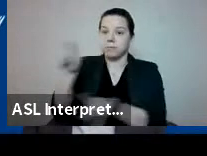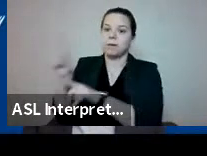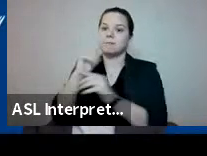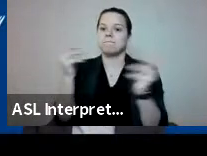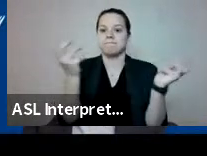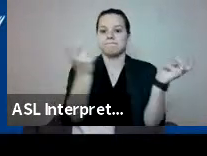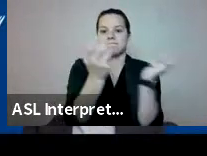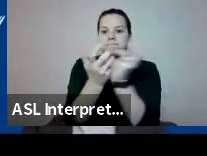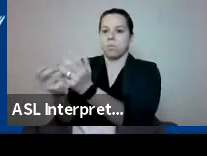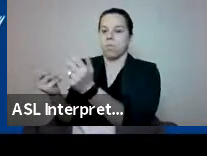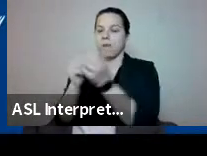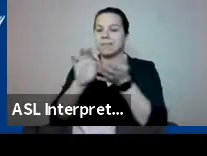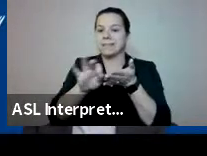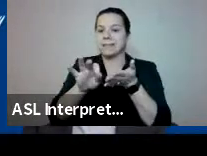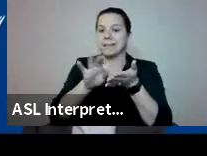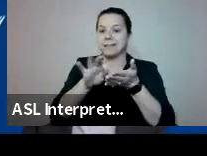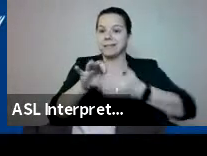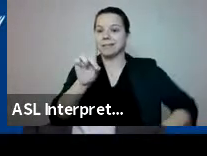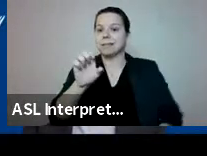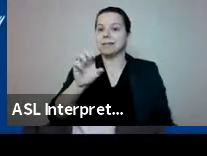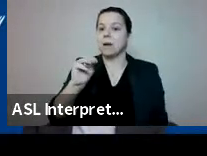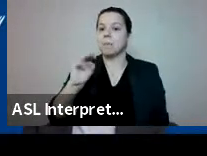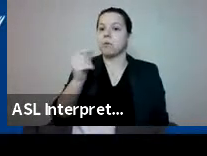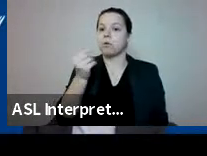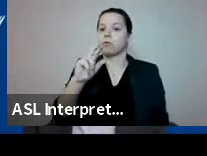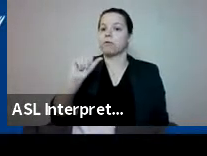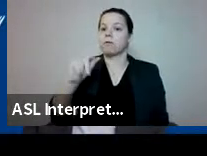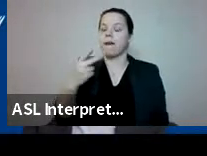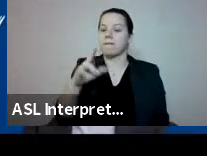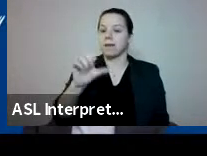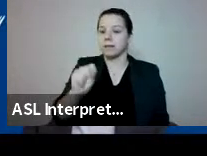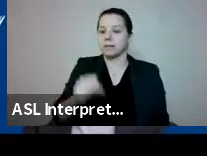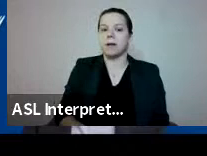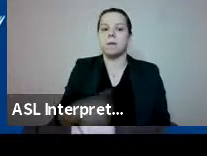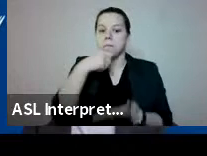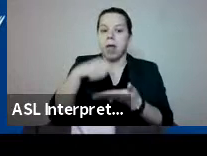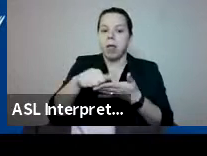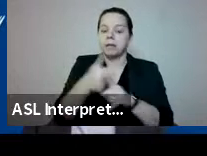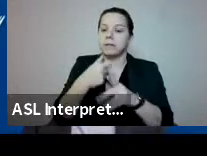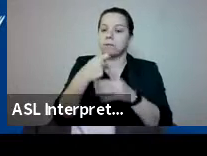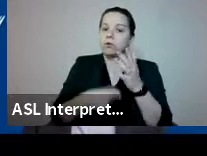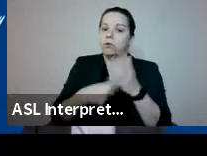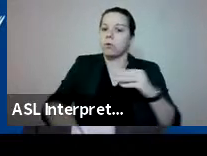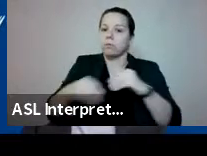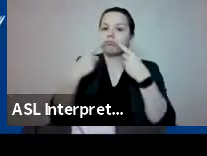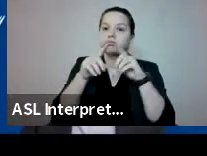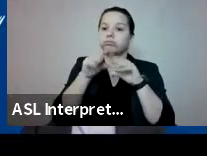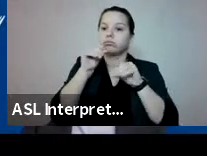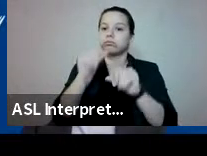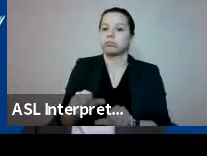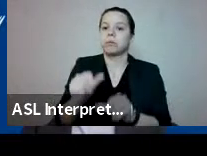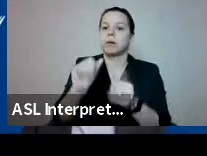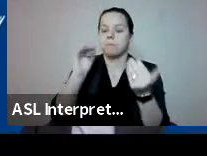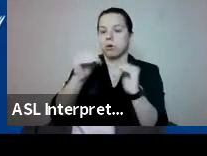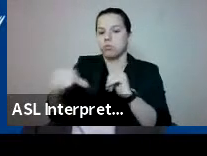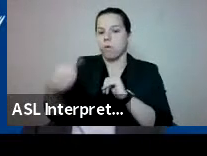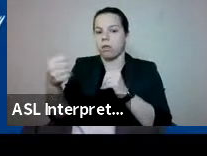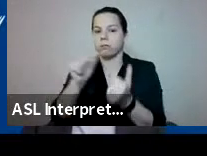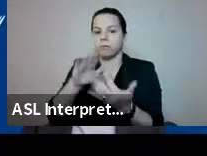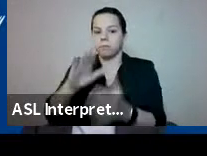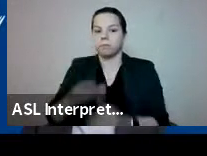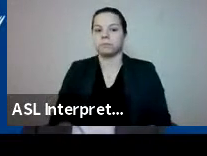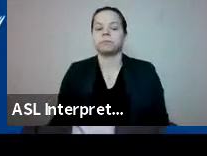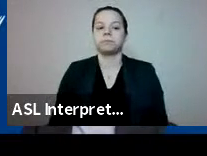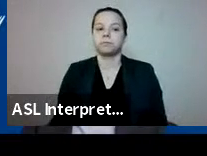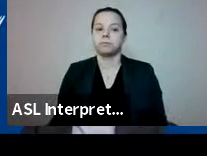area, and mail is much more cost efficient versus other methods. In order to obtain unbiased survey responses, the questionnaire